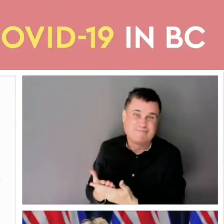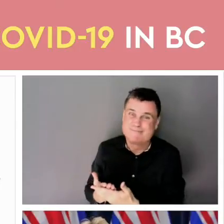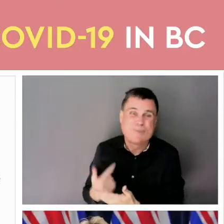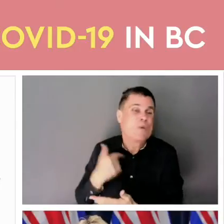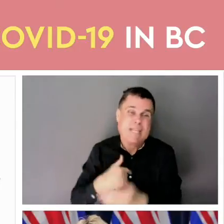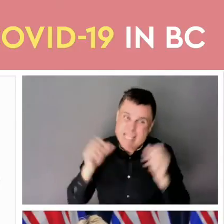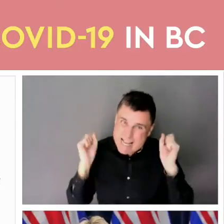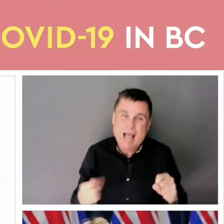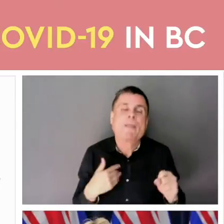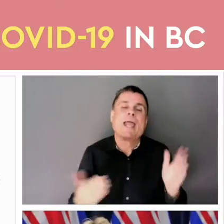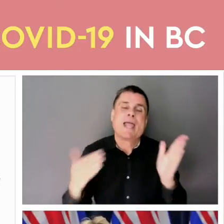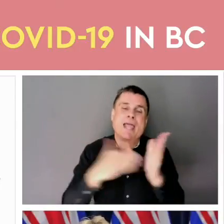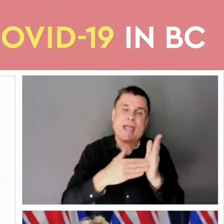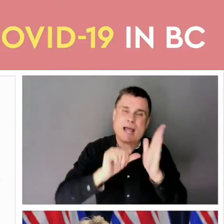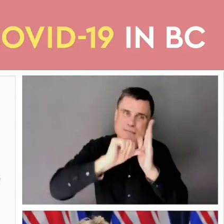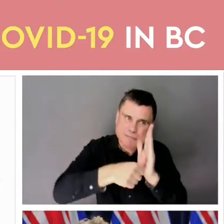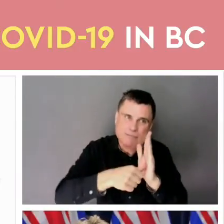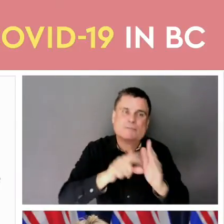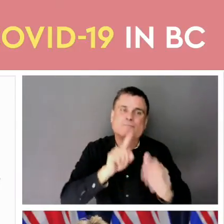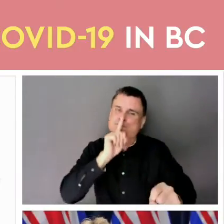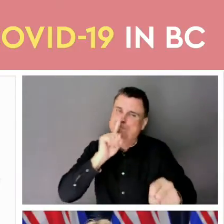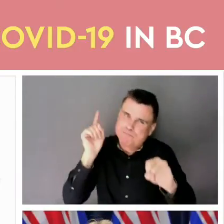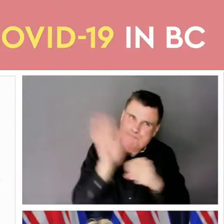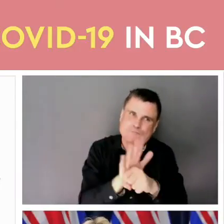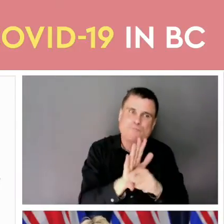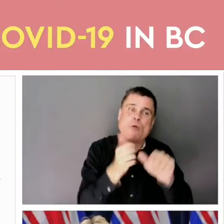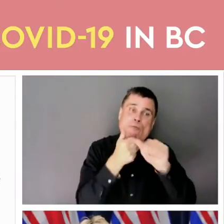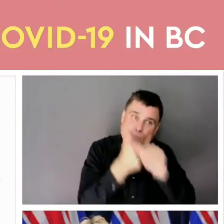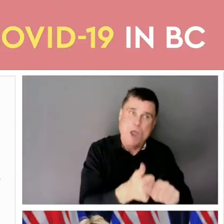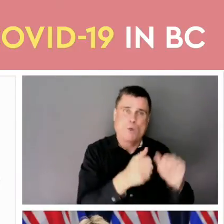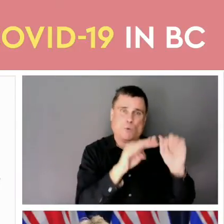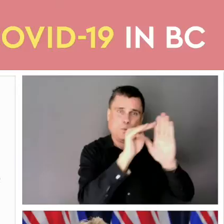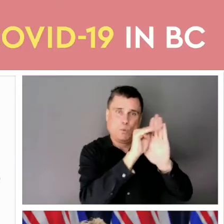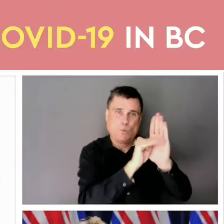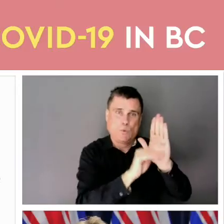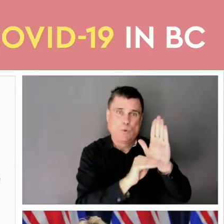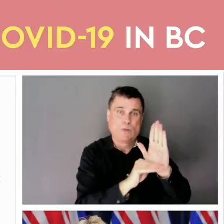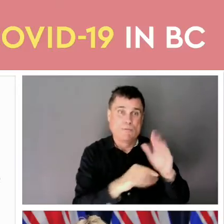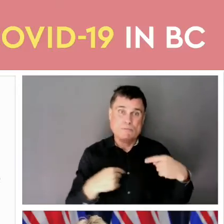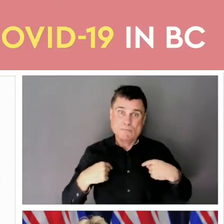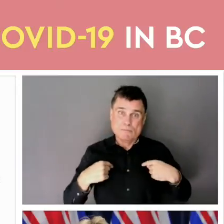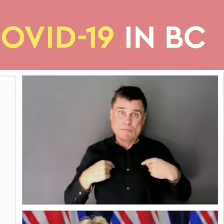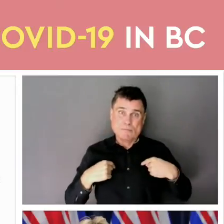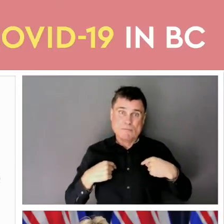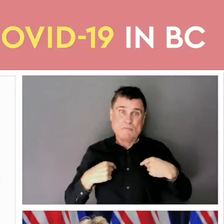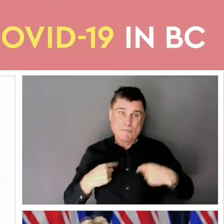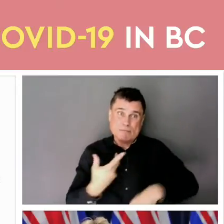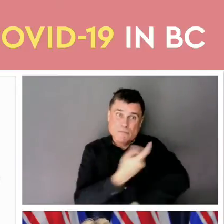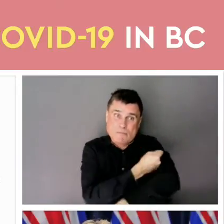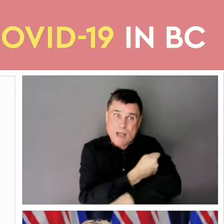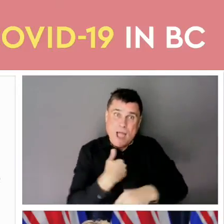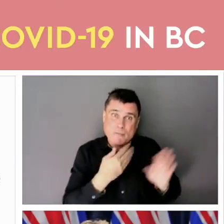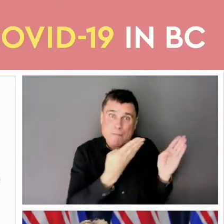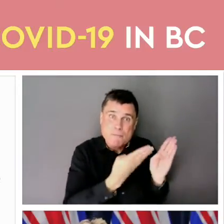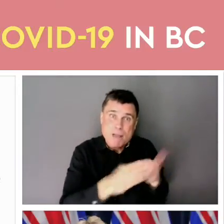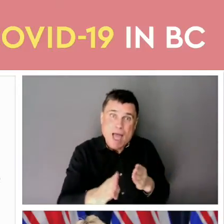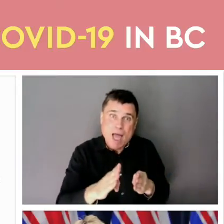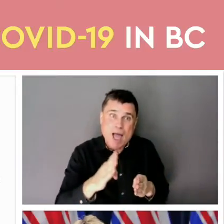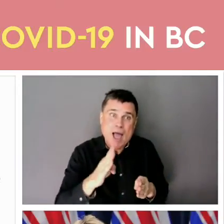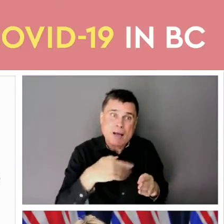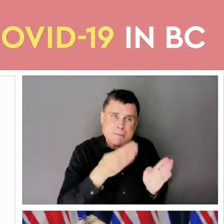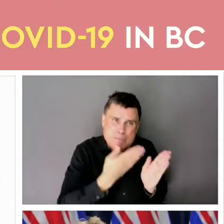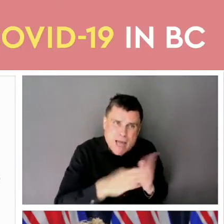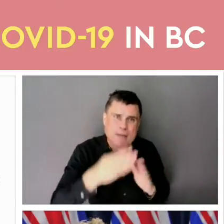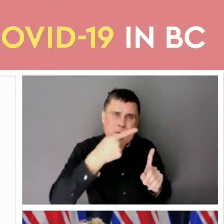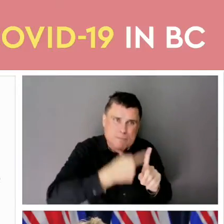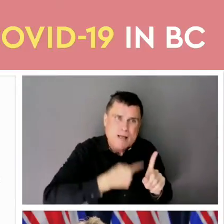have a plan. We know it's going to take a few months, but we have an end in sight. And now's our time